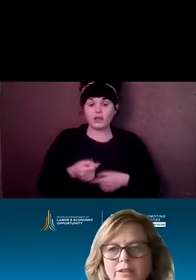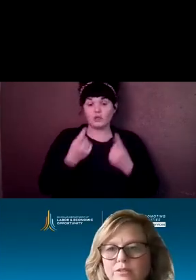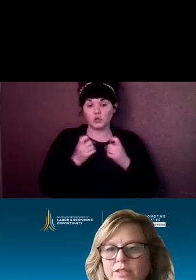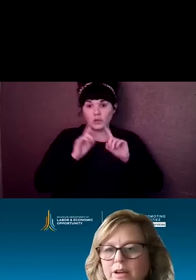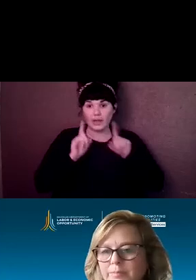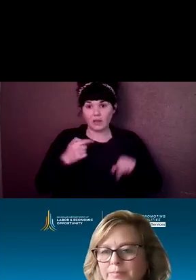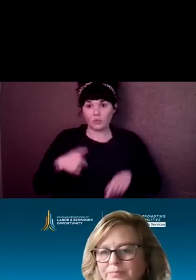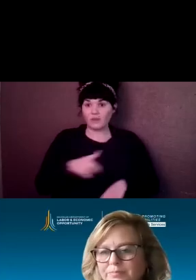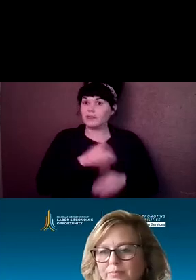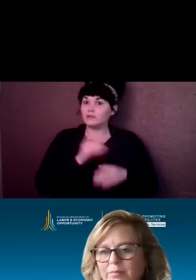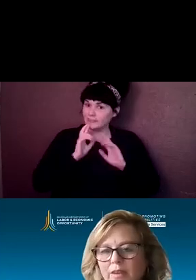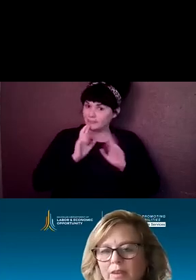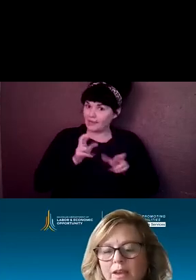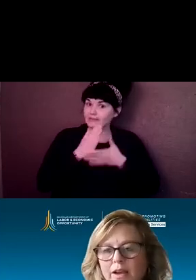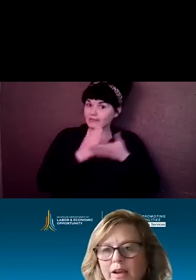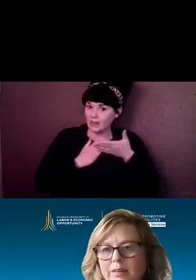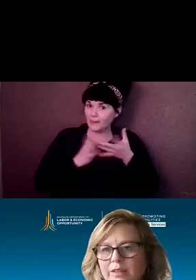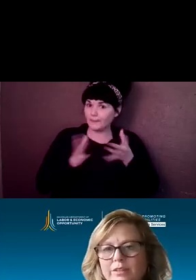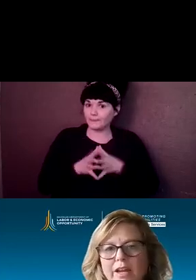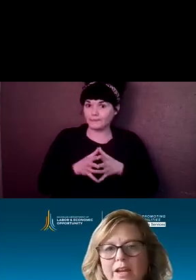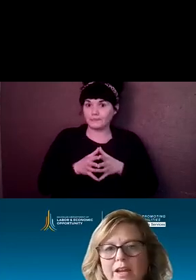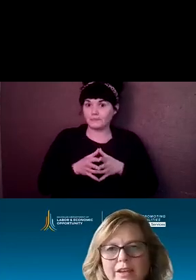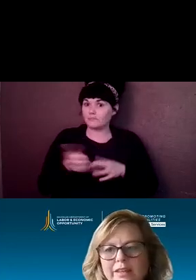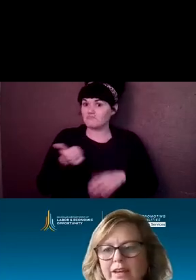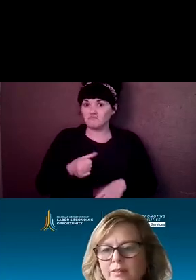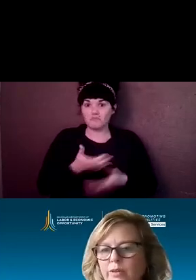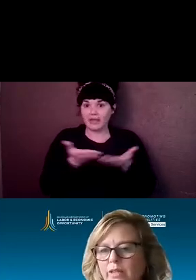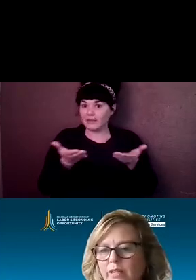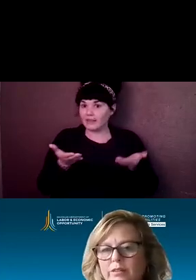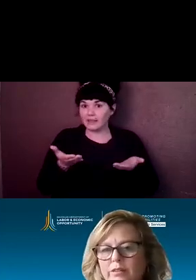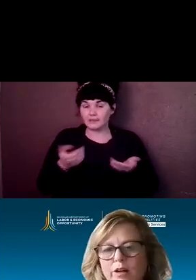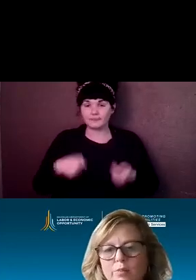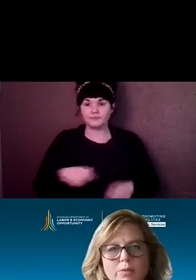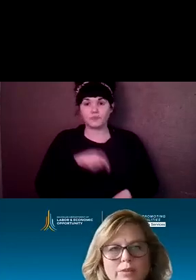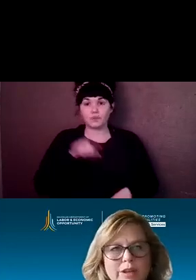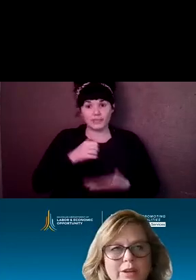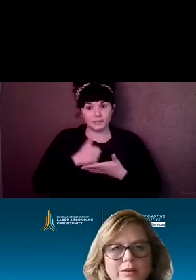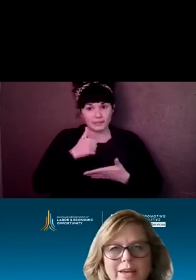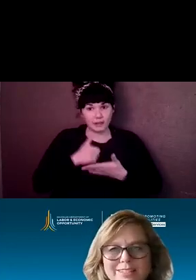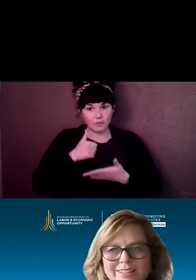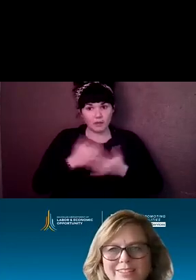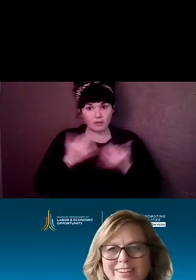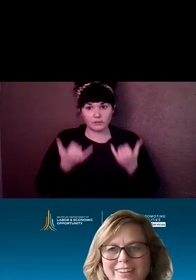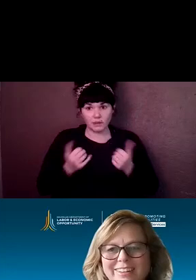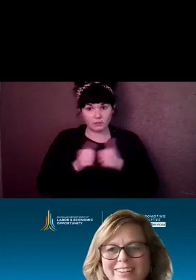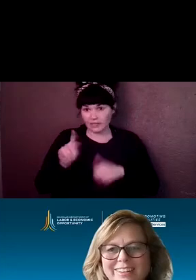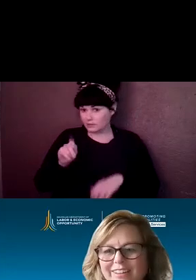responding to some. Is there anything that we need to help out with right now with that,